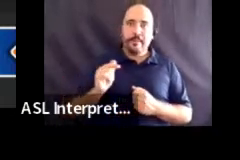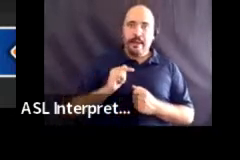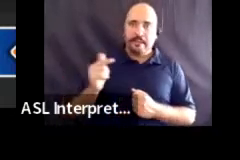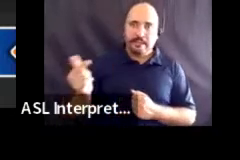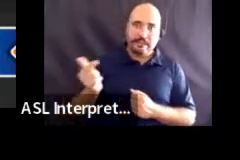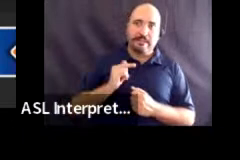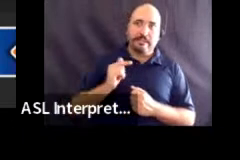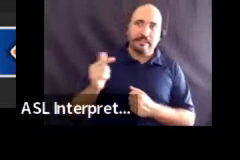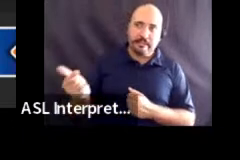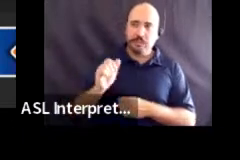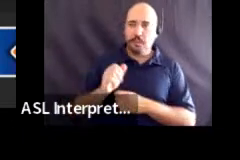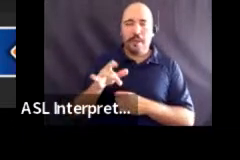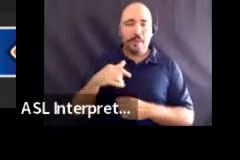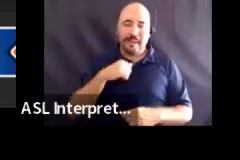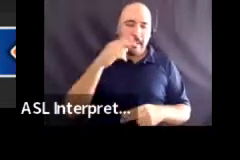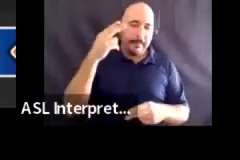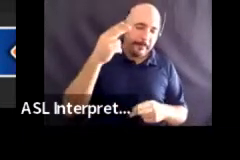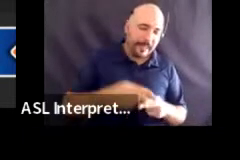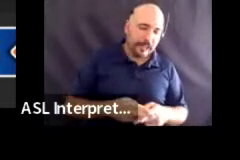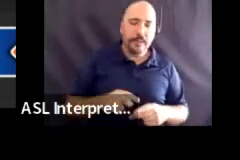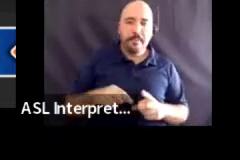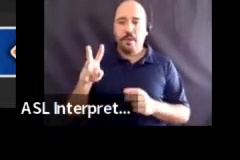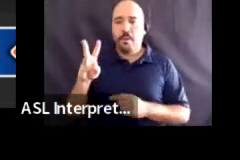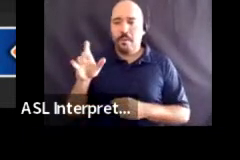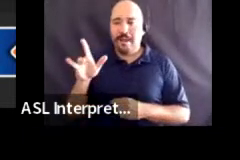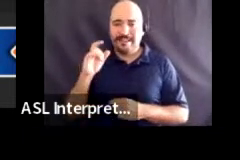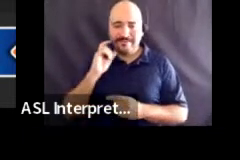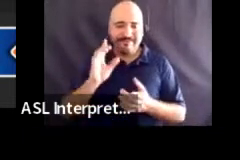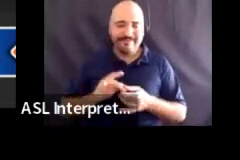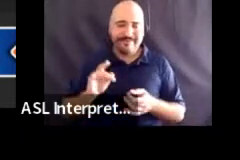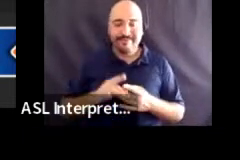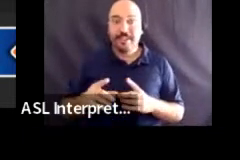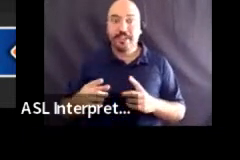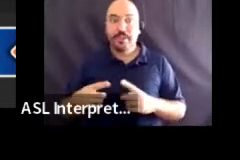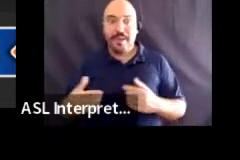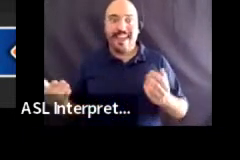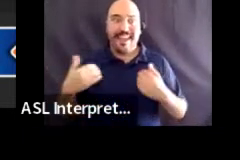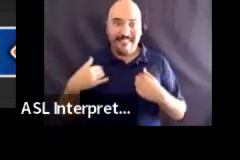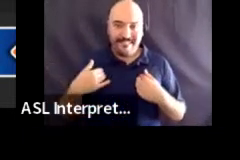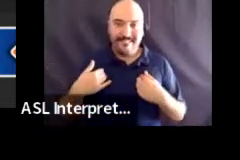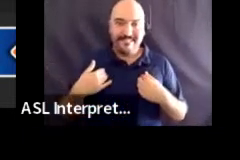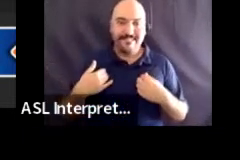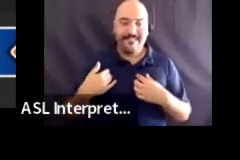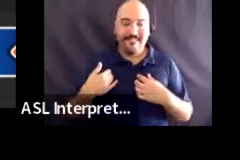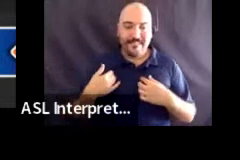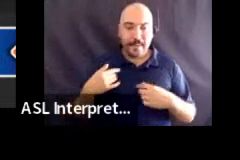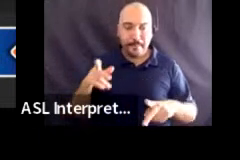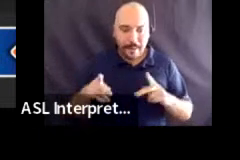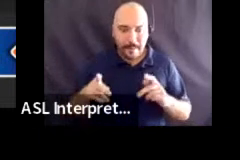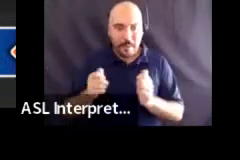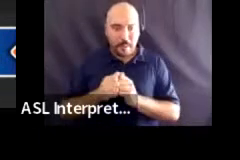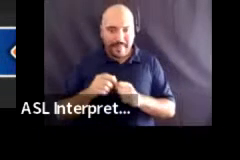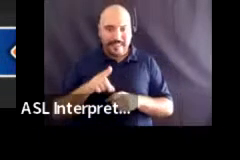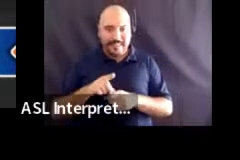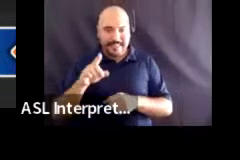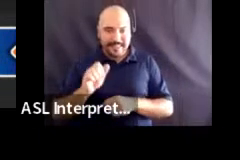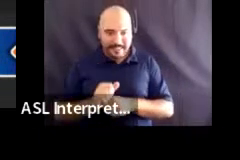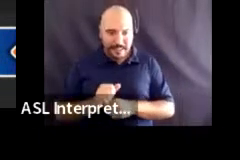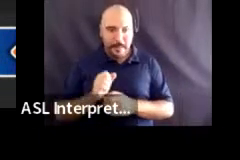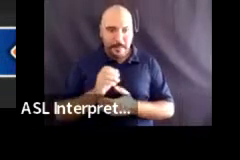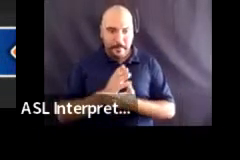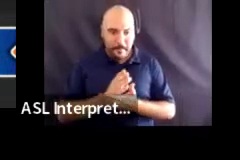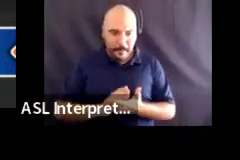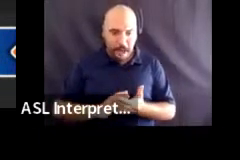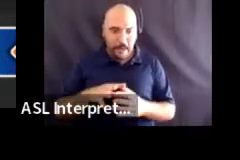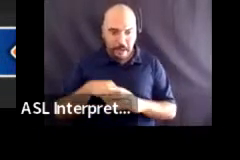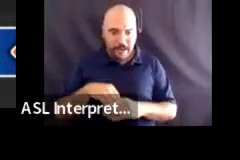didn't mention this here, but Wale has said, you know, to have people with disabilities as part